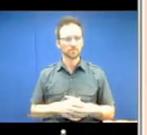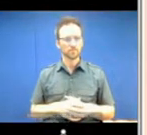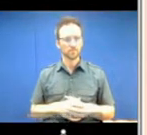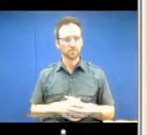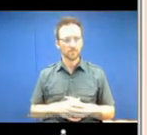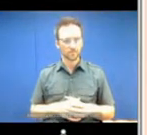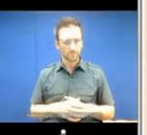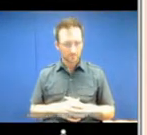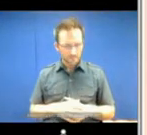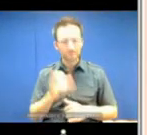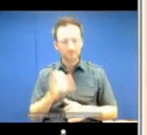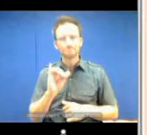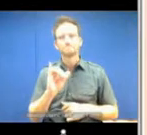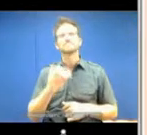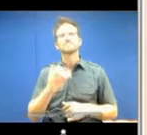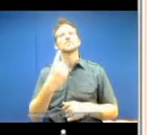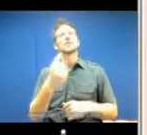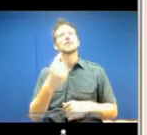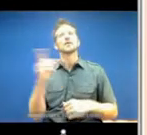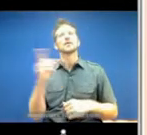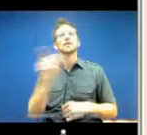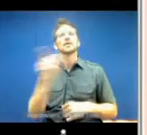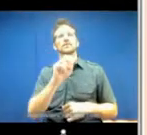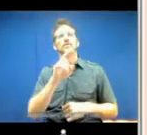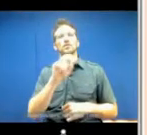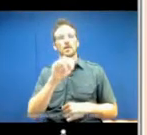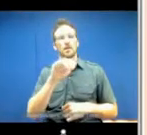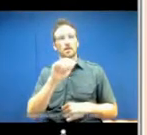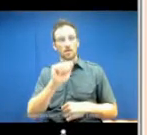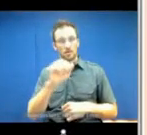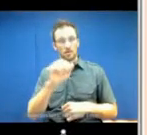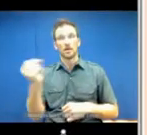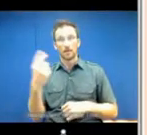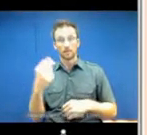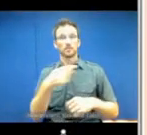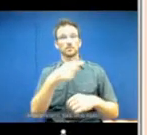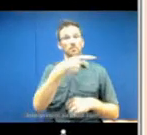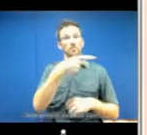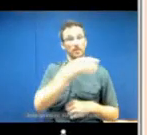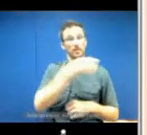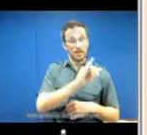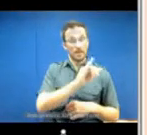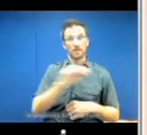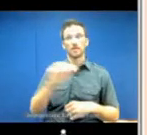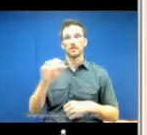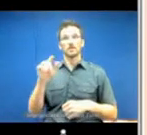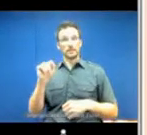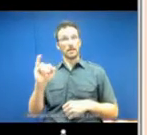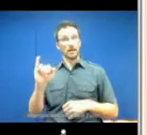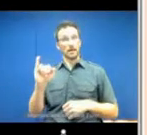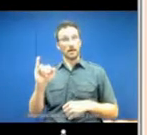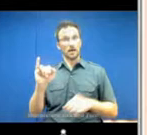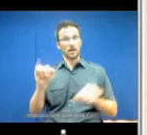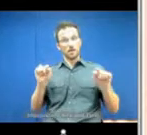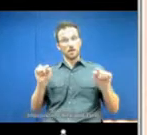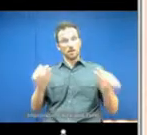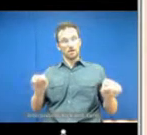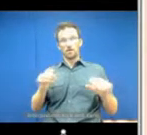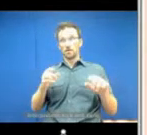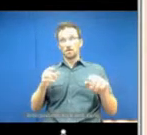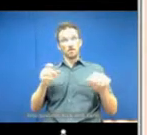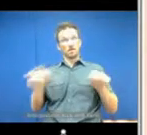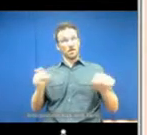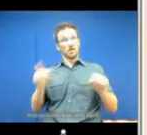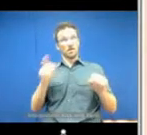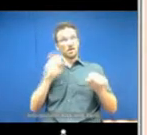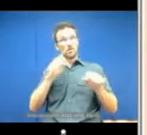Veronica has asked whether or not the table interpreters or the proceedings interpreters watched the video transcript afterwards, and if they